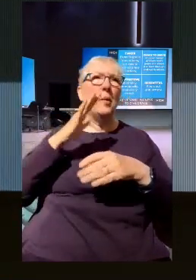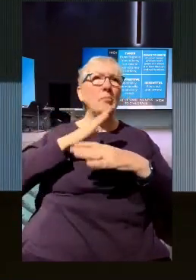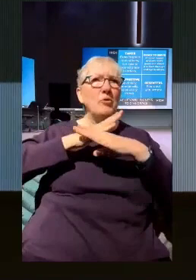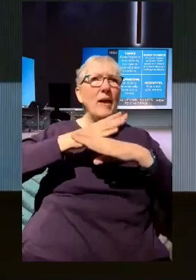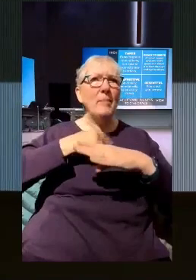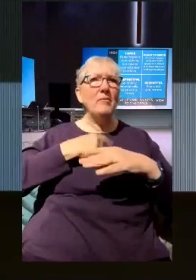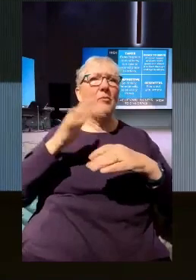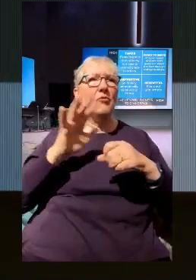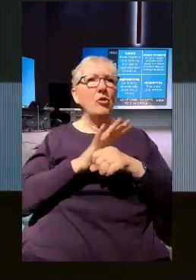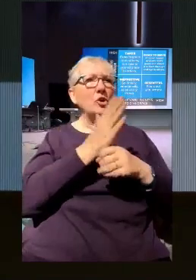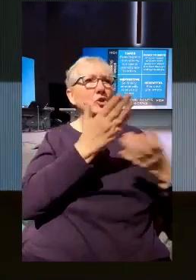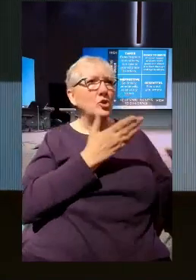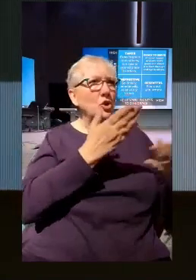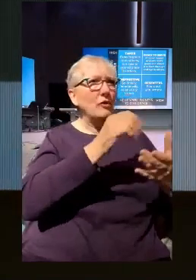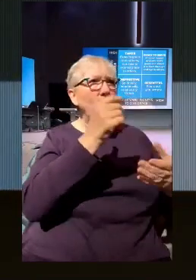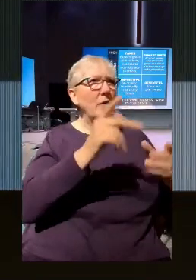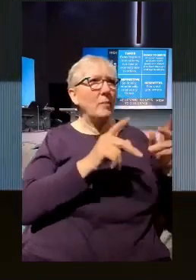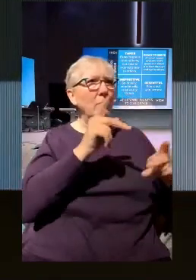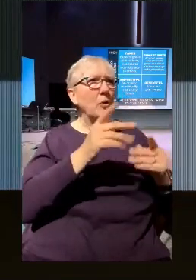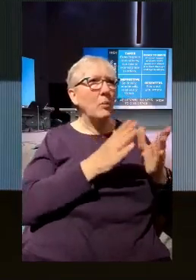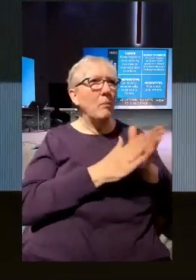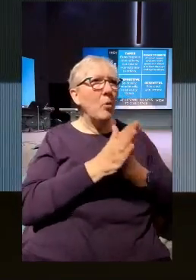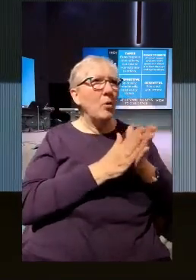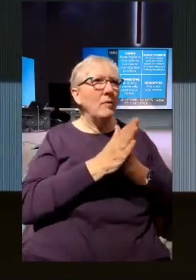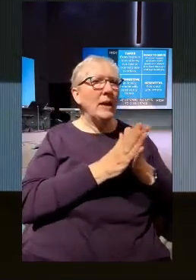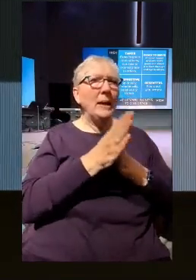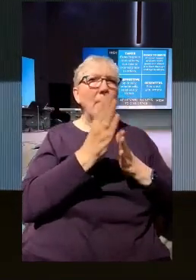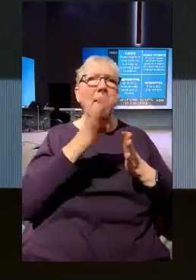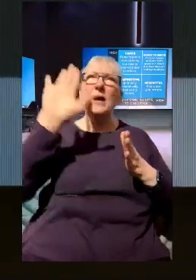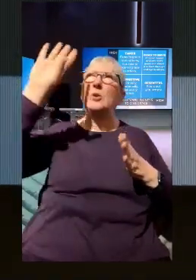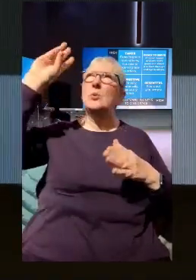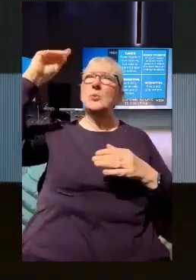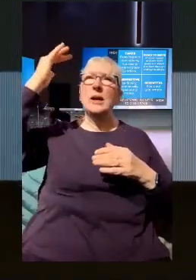others motivated by your grace?